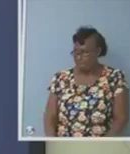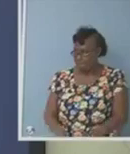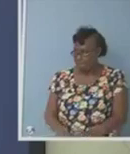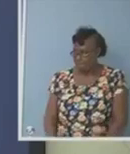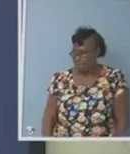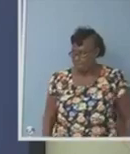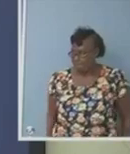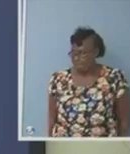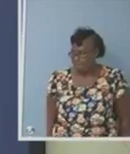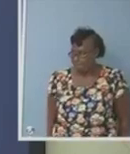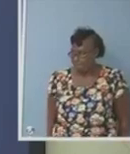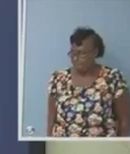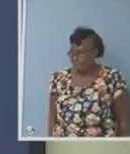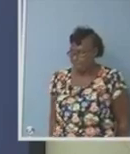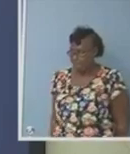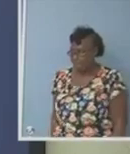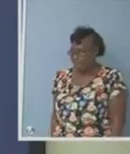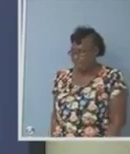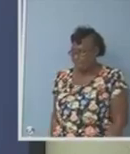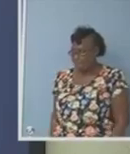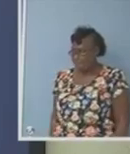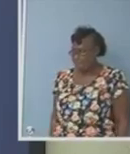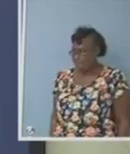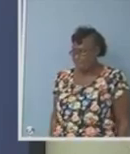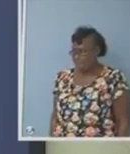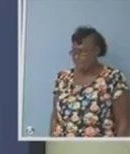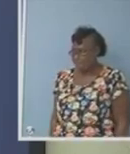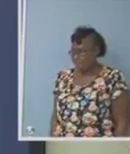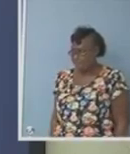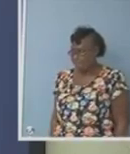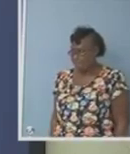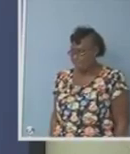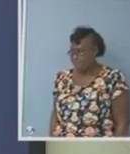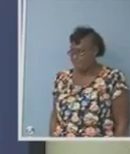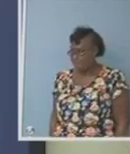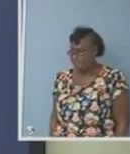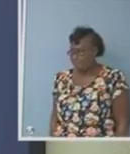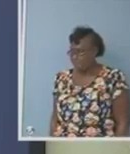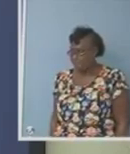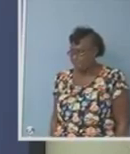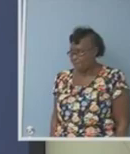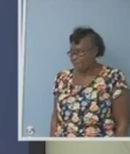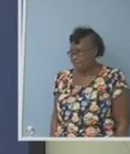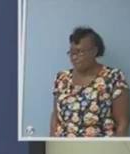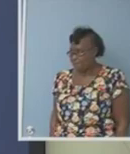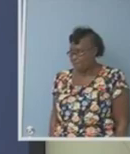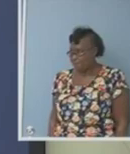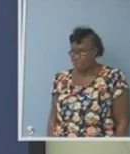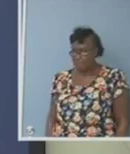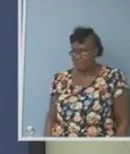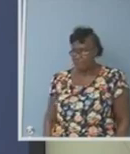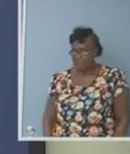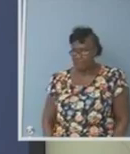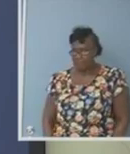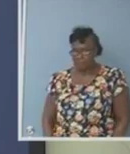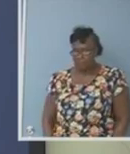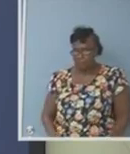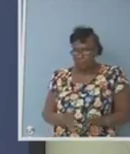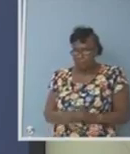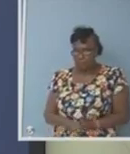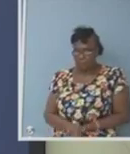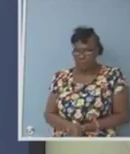my conversation with the hoteliers in Southwest, the situation is quite serious. They